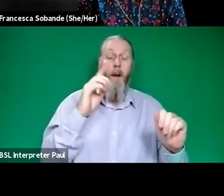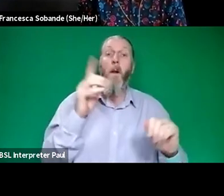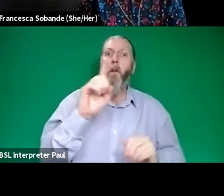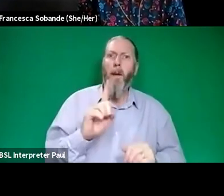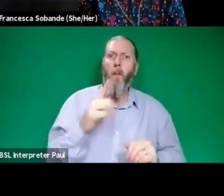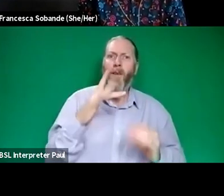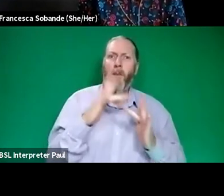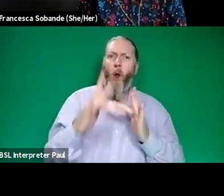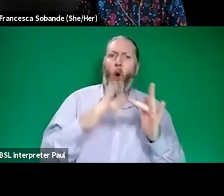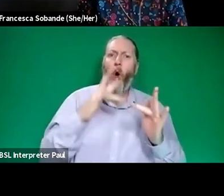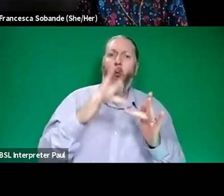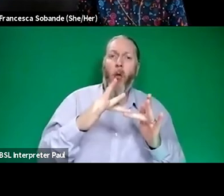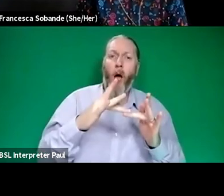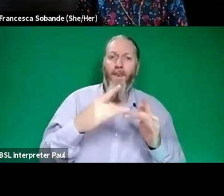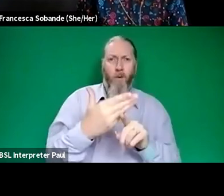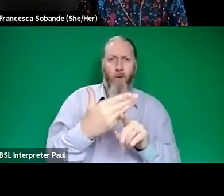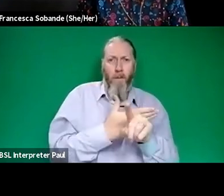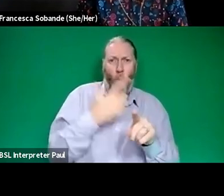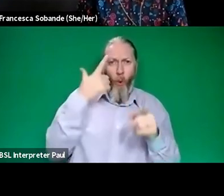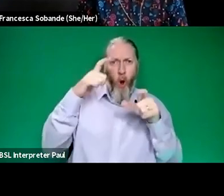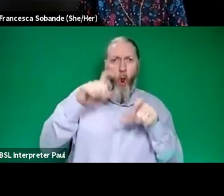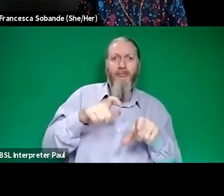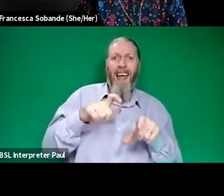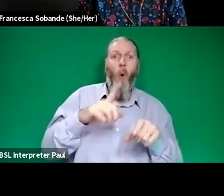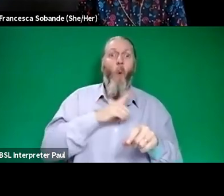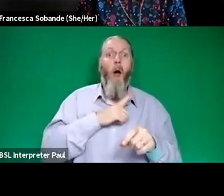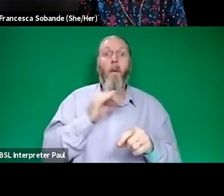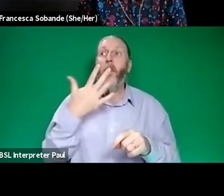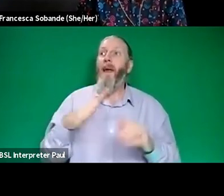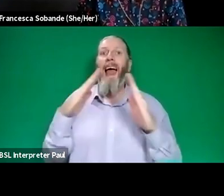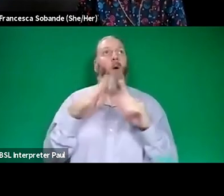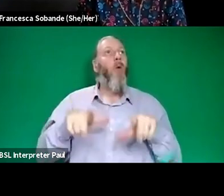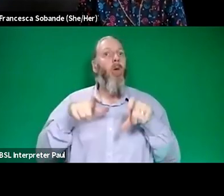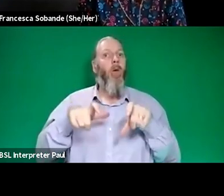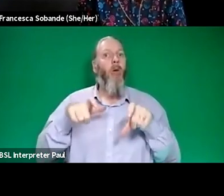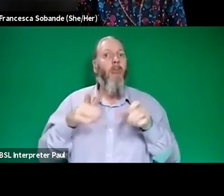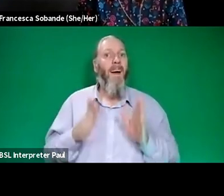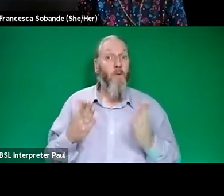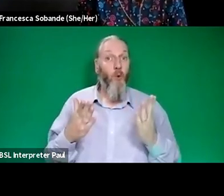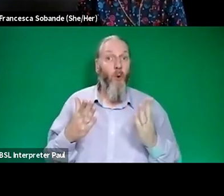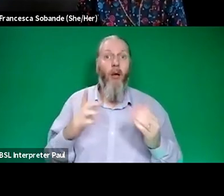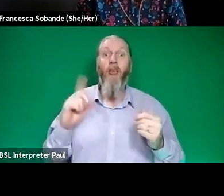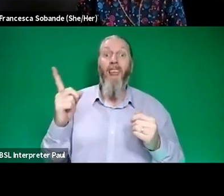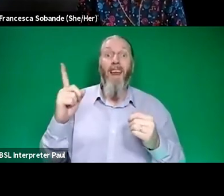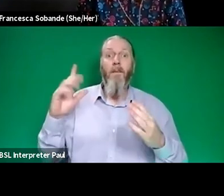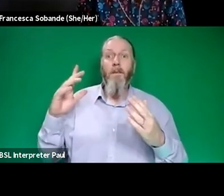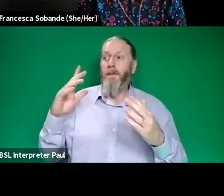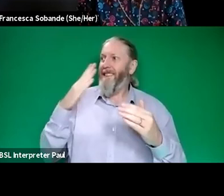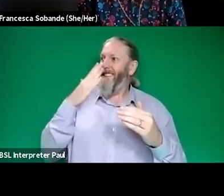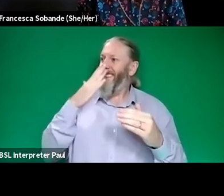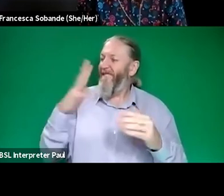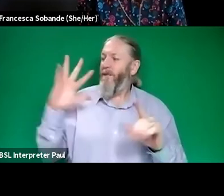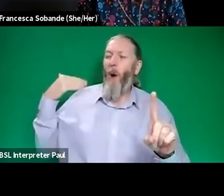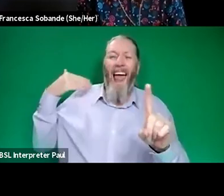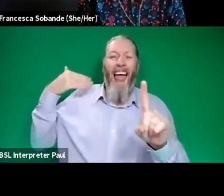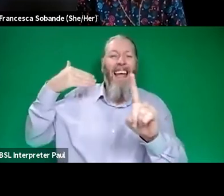couldn't be out of their homes for one reason or another. And suddenly we couldn't join them, like, or we couldn't bring them in, and suddenly